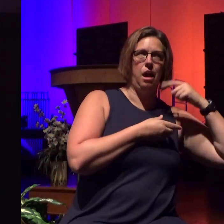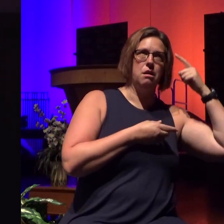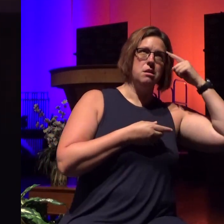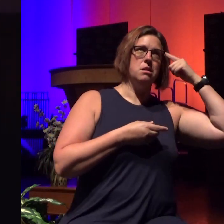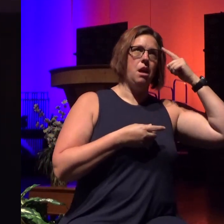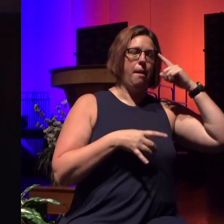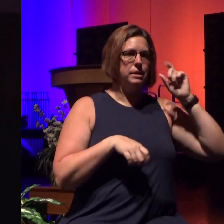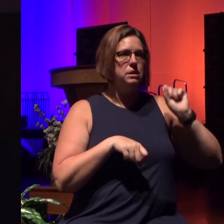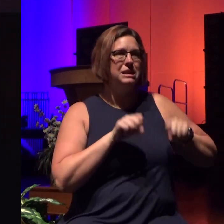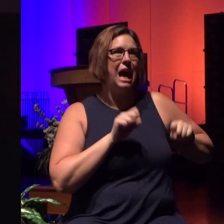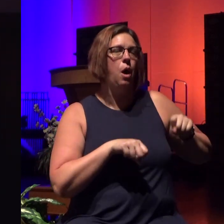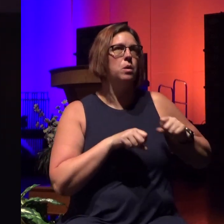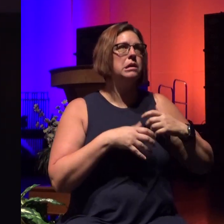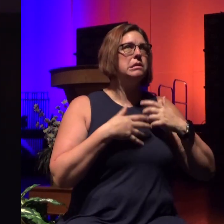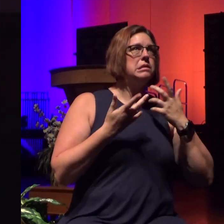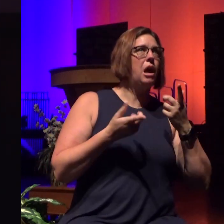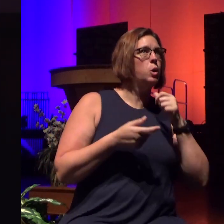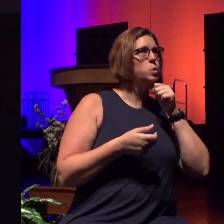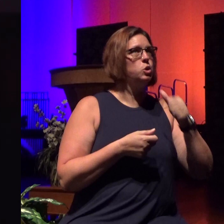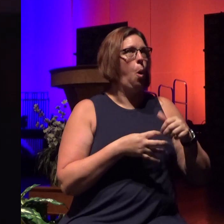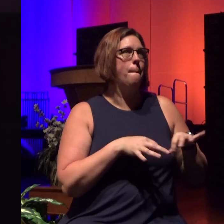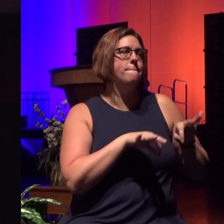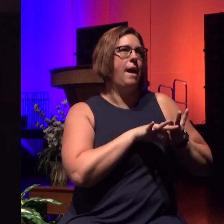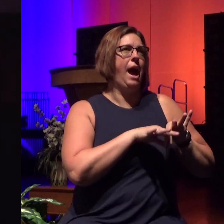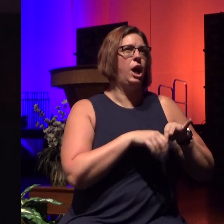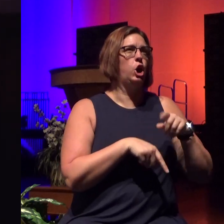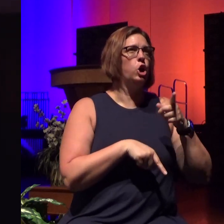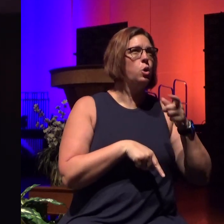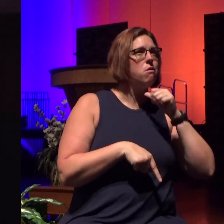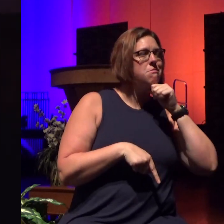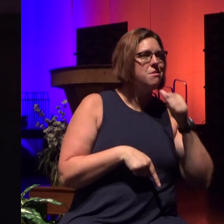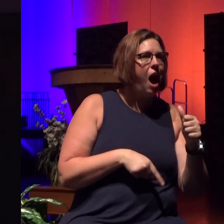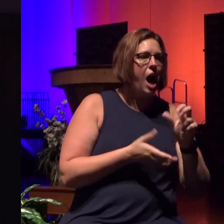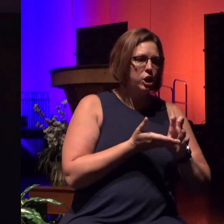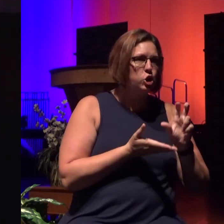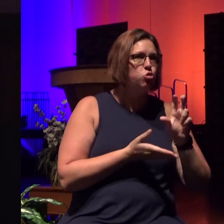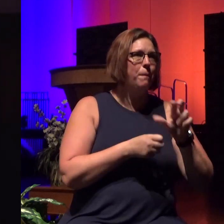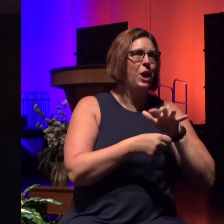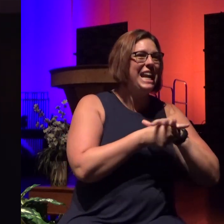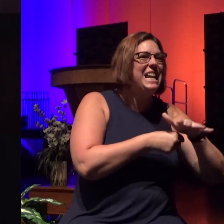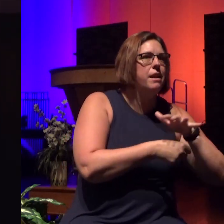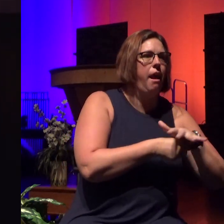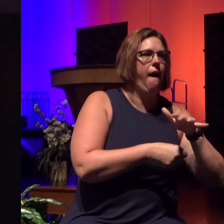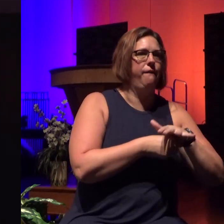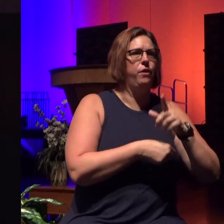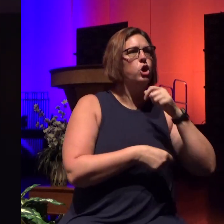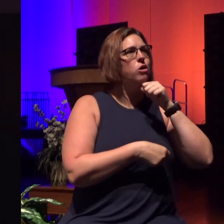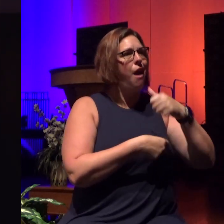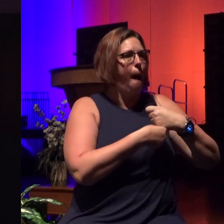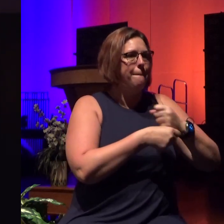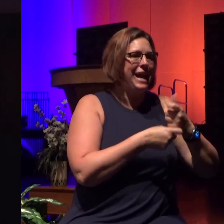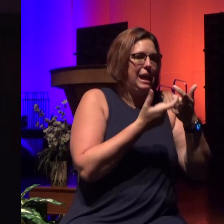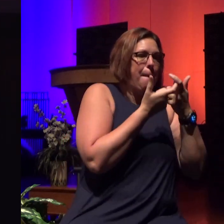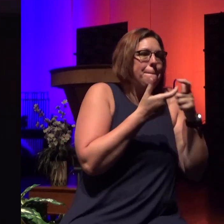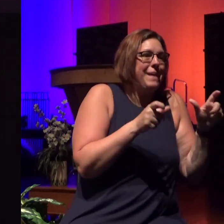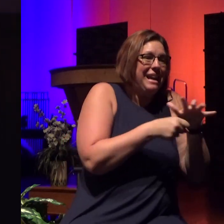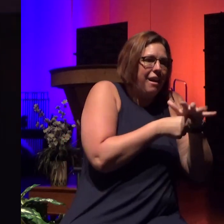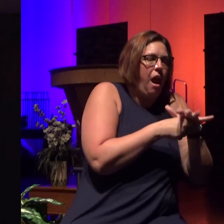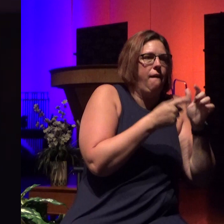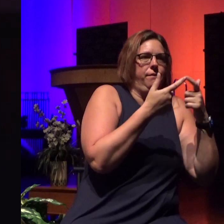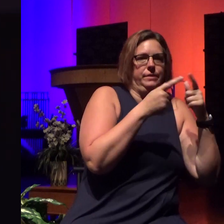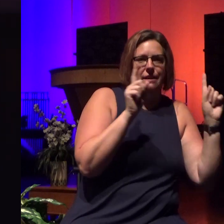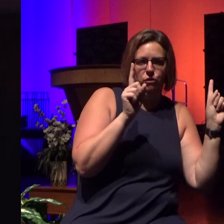say, you don't matter, you aren't contributing enough, you're not making a big enough difference, to